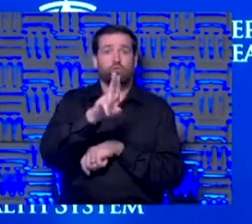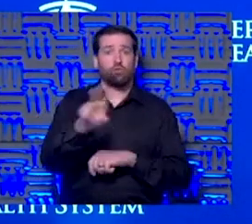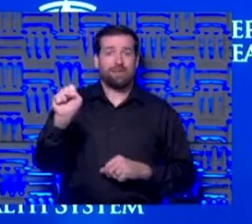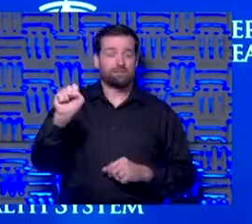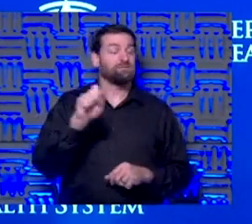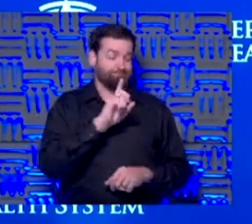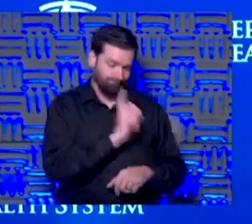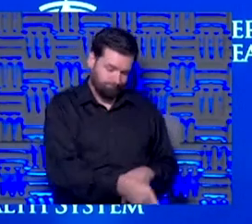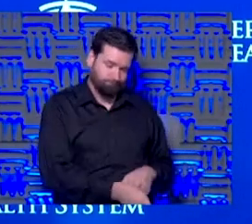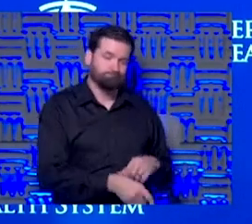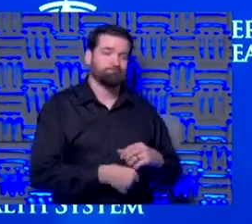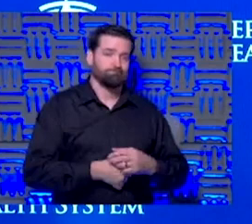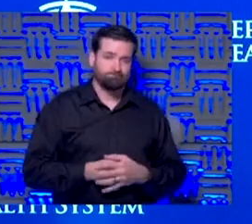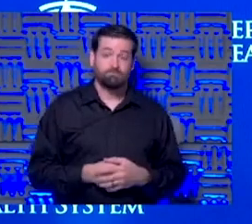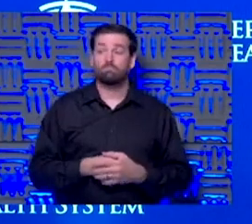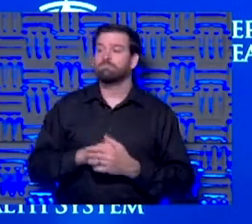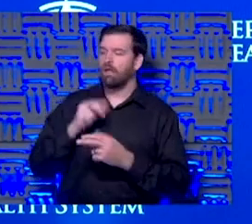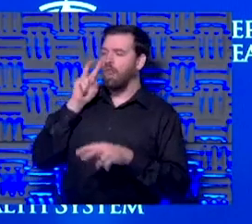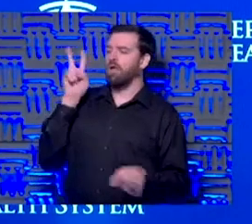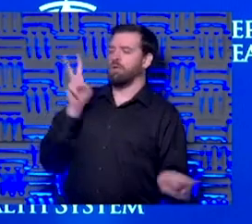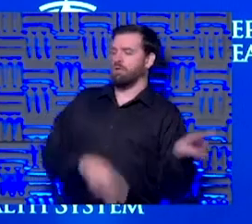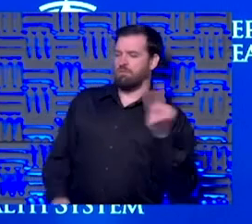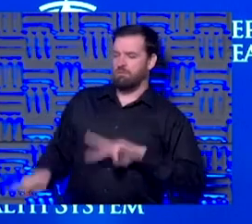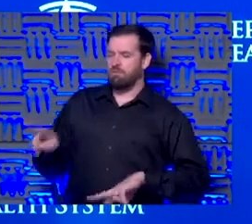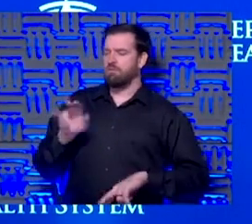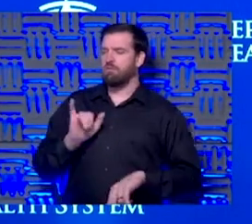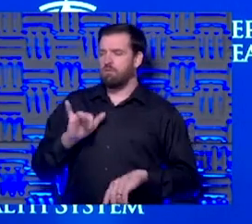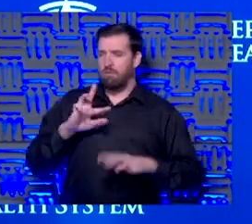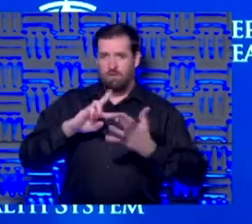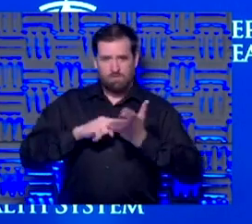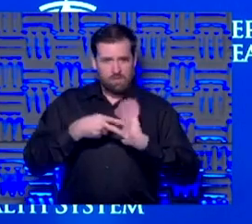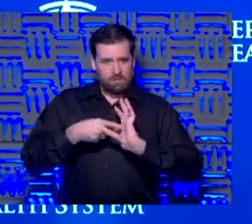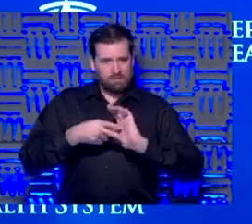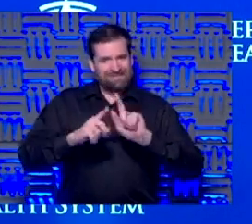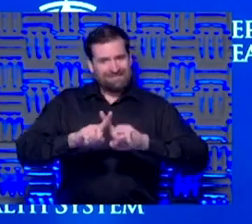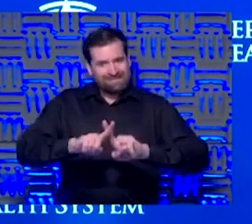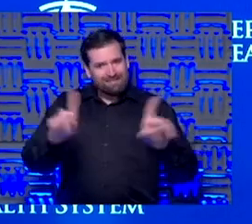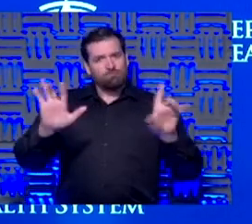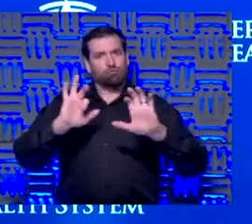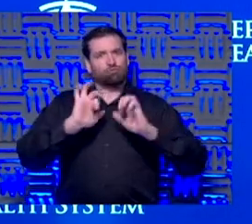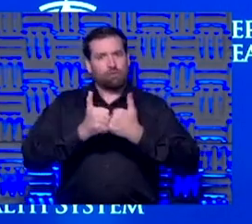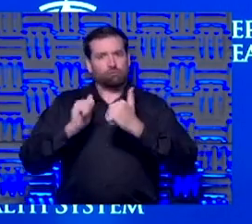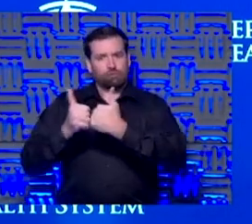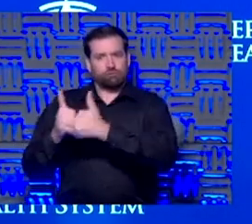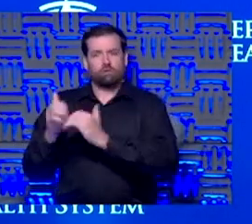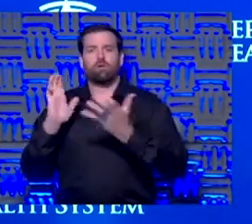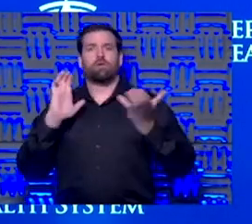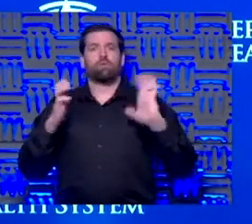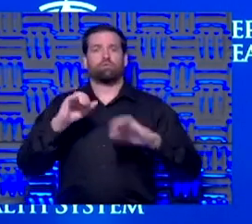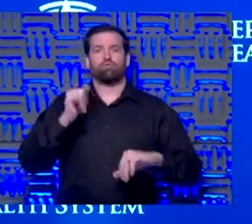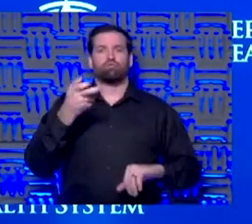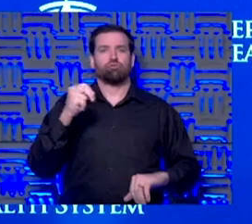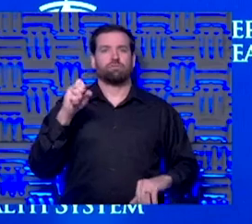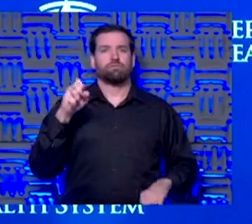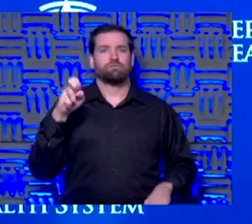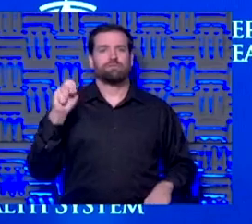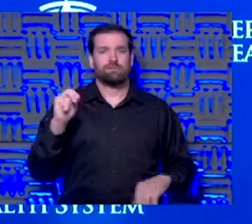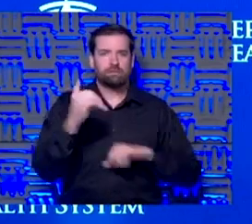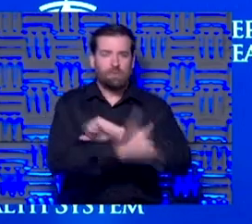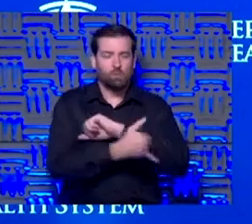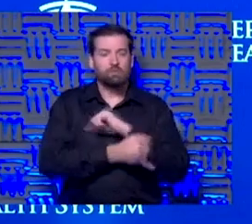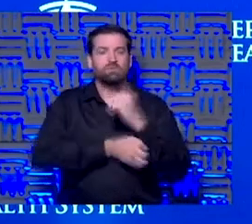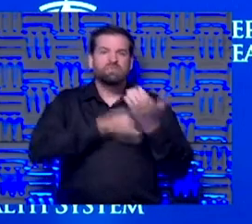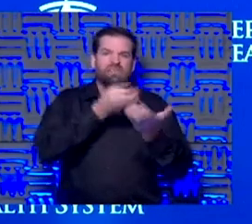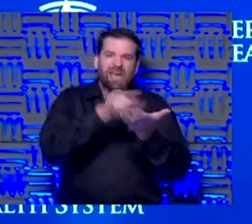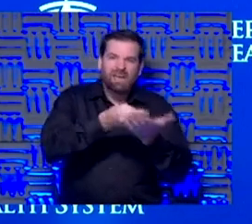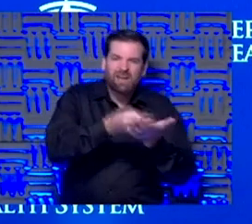It sure is. And when you look at that and you say, okay, that means we're going to have a different set of challenges than, say, Johnson County has. Mm-hmm. So there are economic